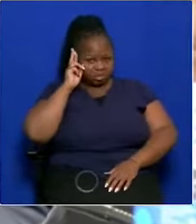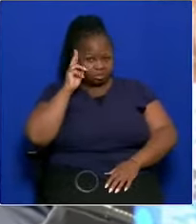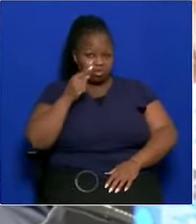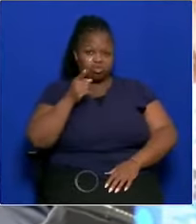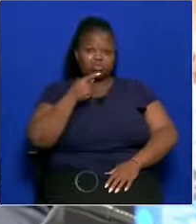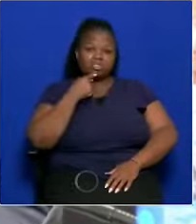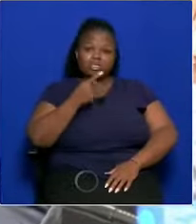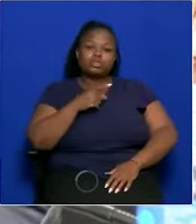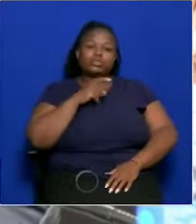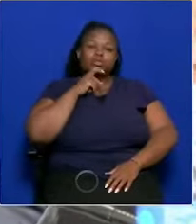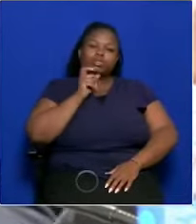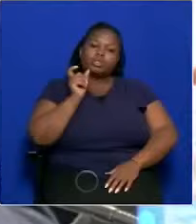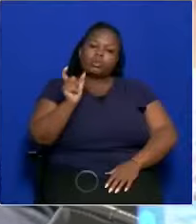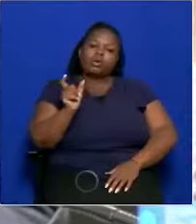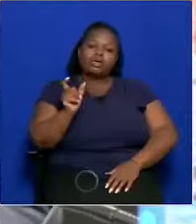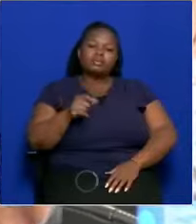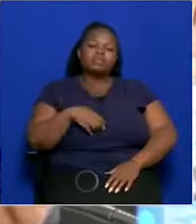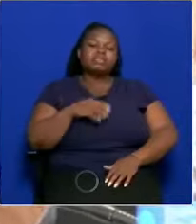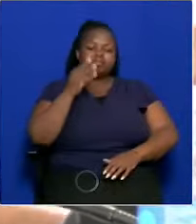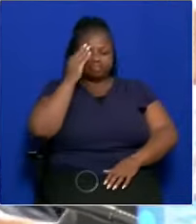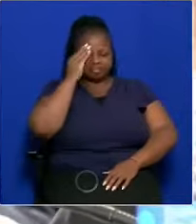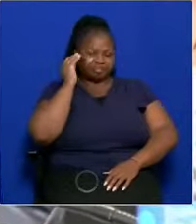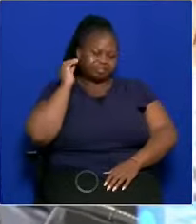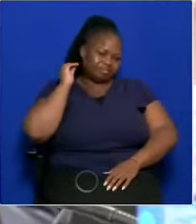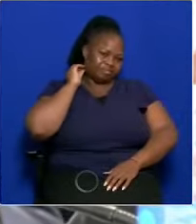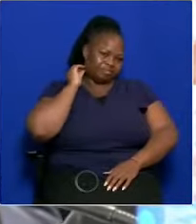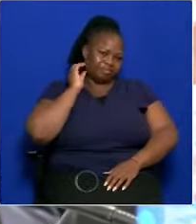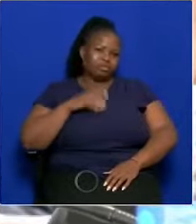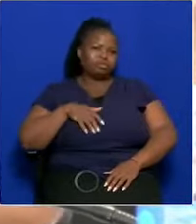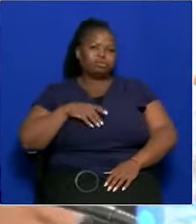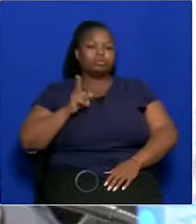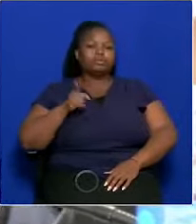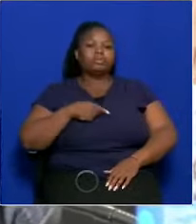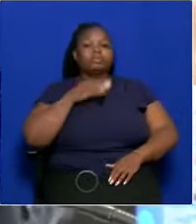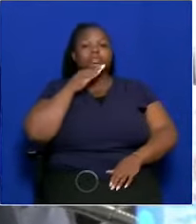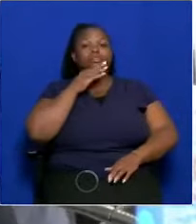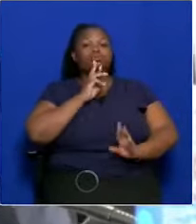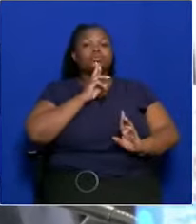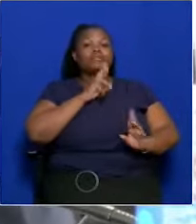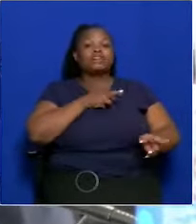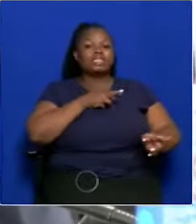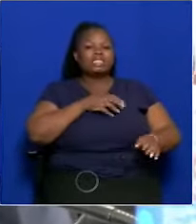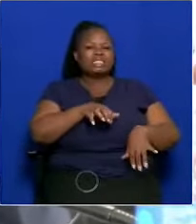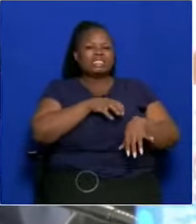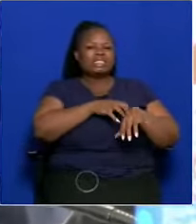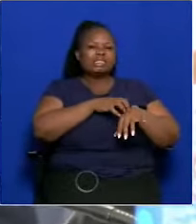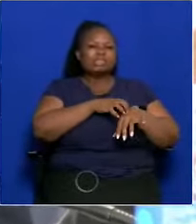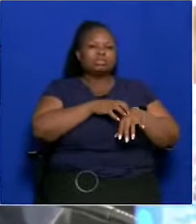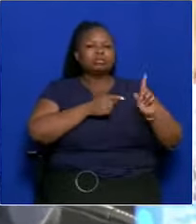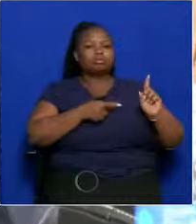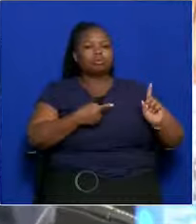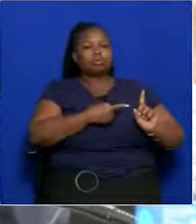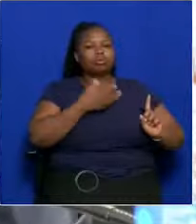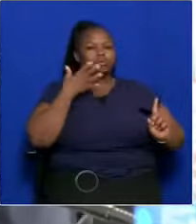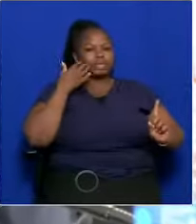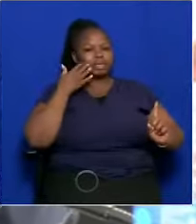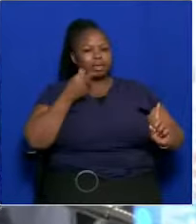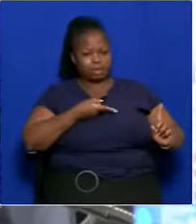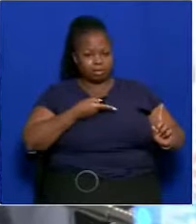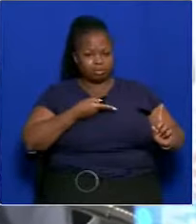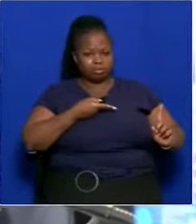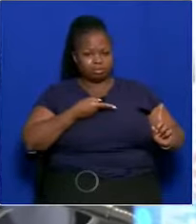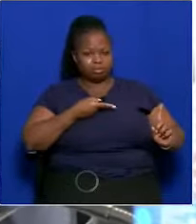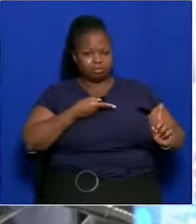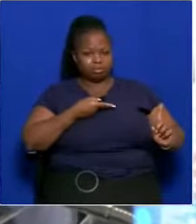it, you could only have been referring, therefore, he's a nuisance to Matlala. You